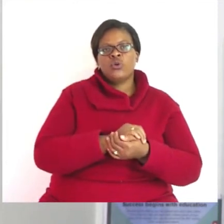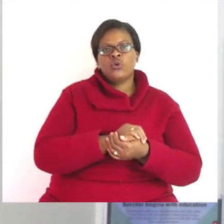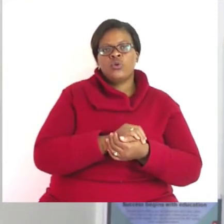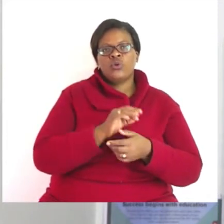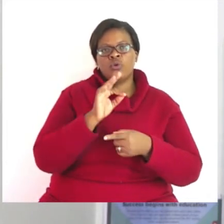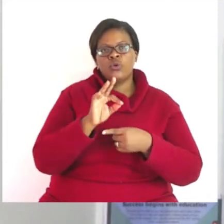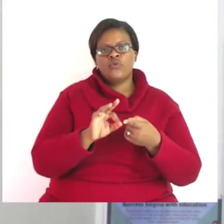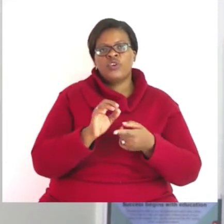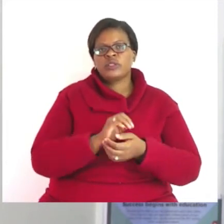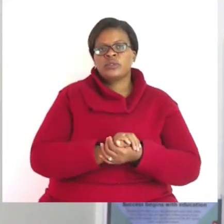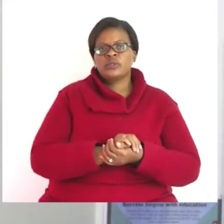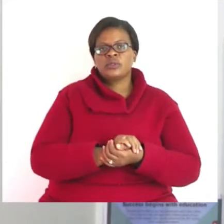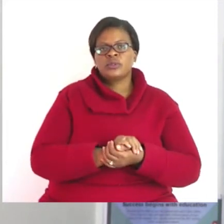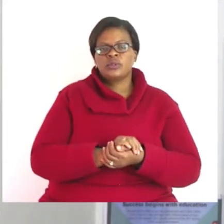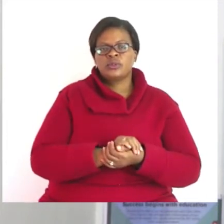and 4.